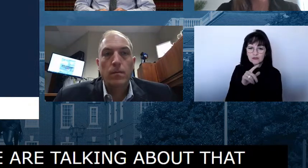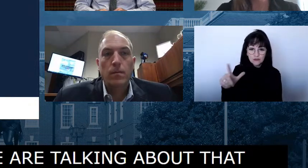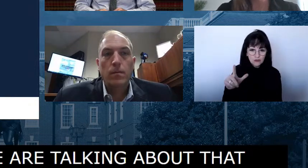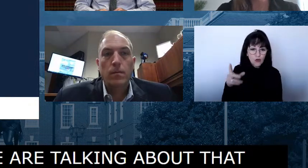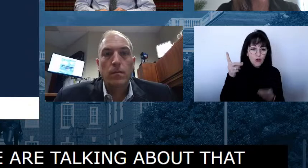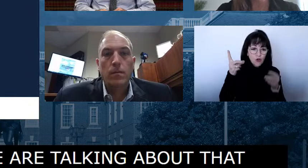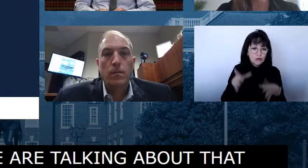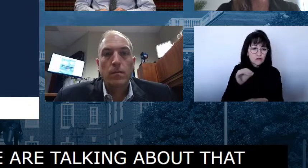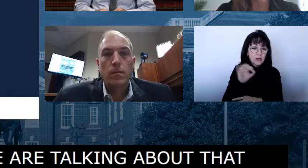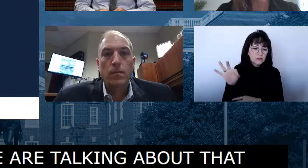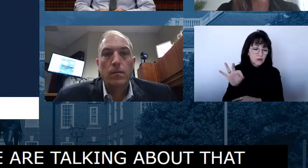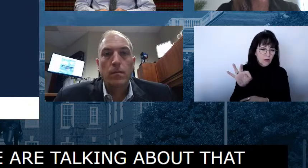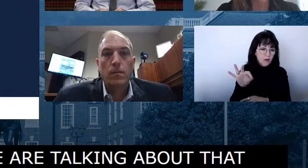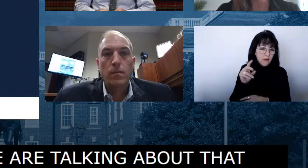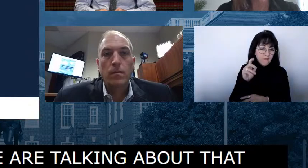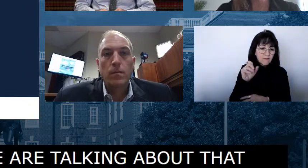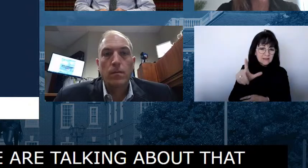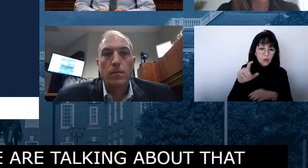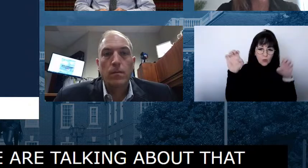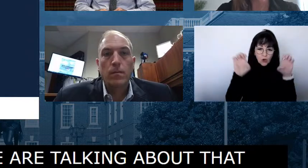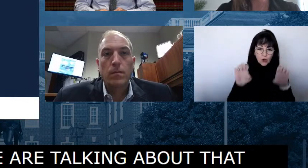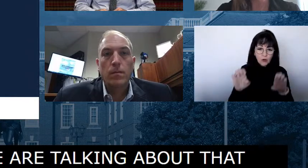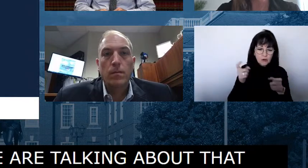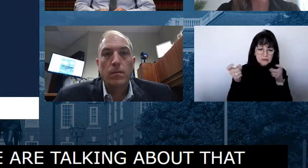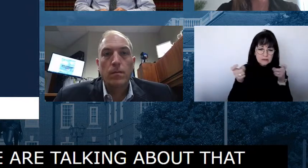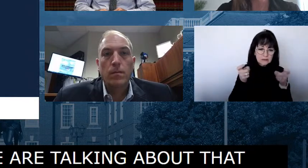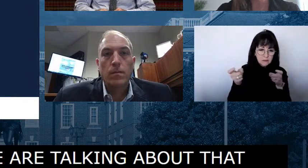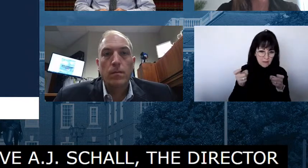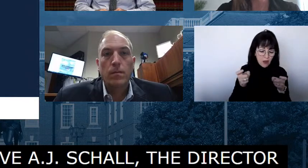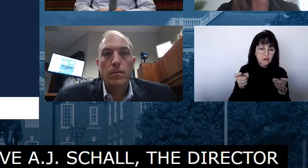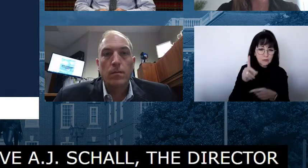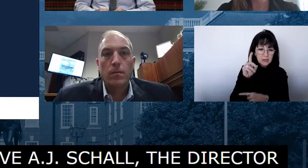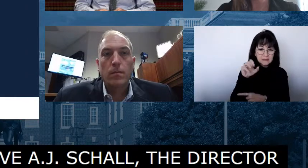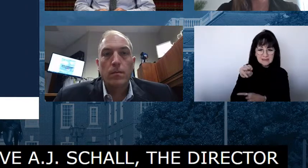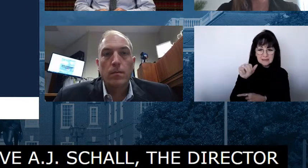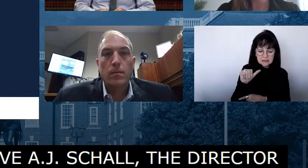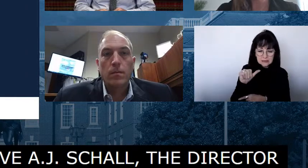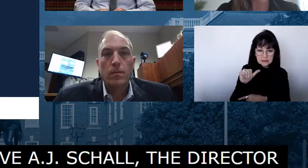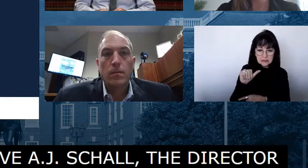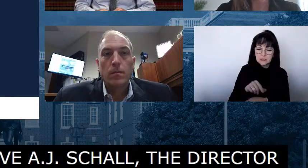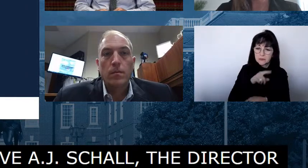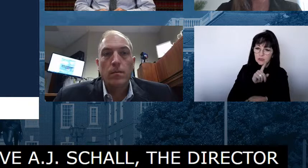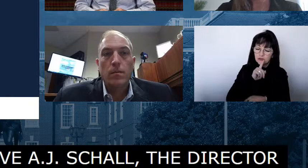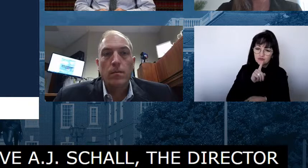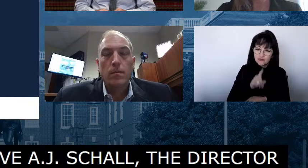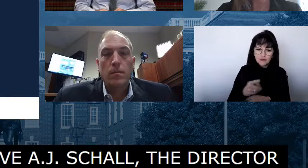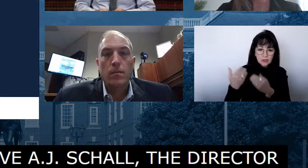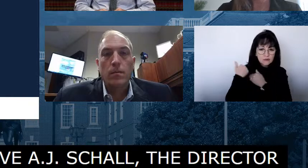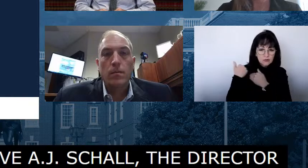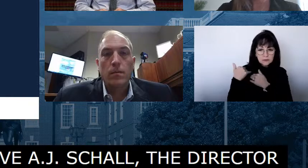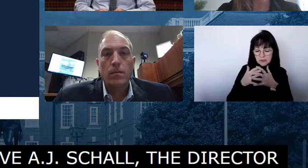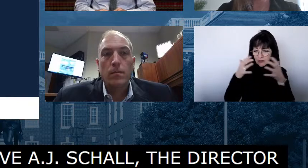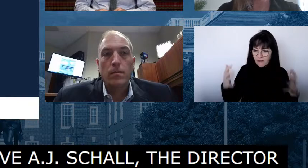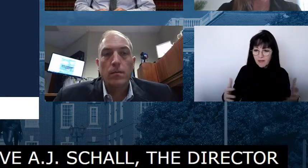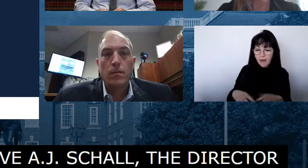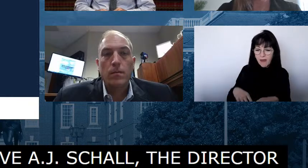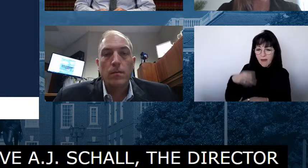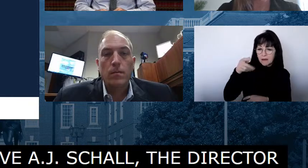and his team of emergency responders across our state have really been challenged of late. Pam, who's